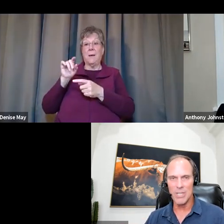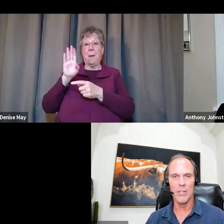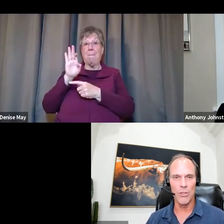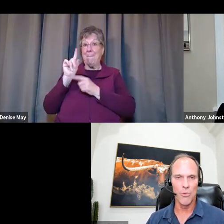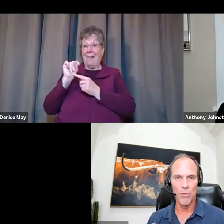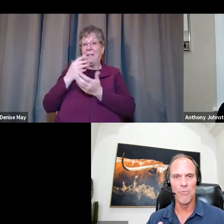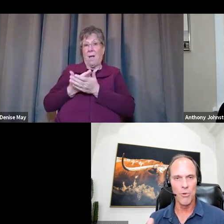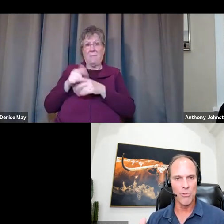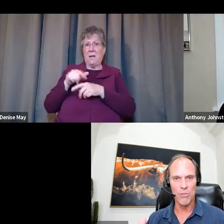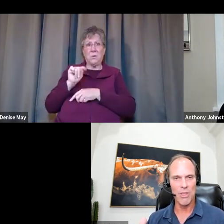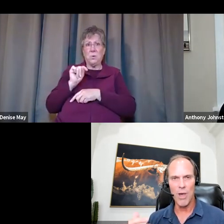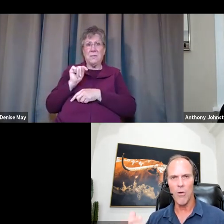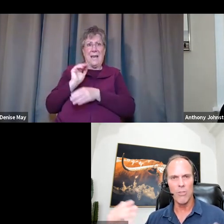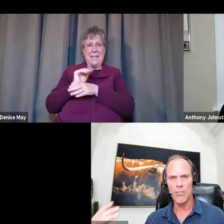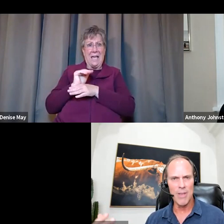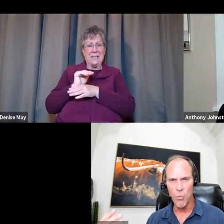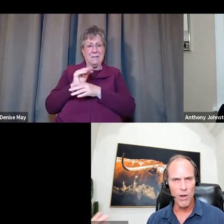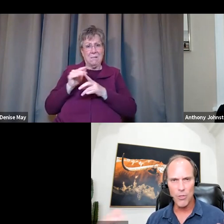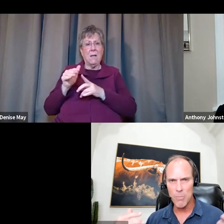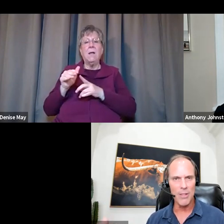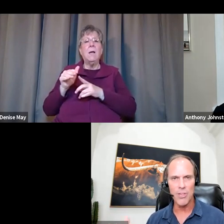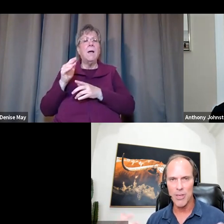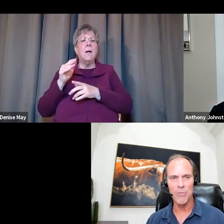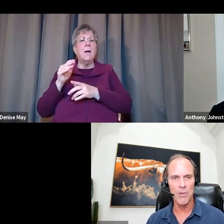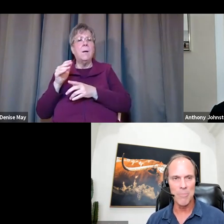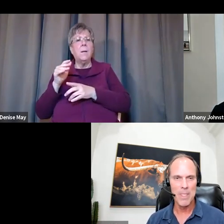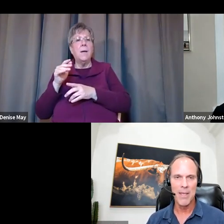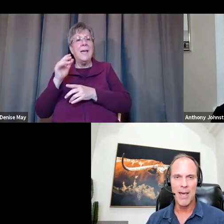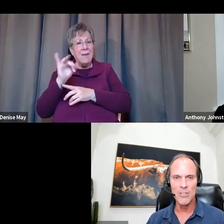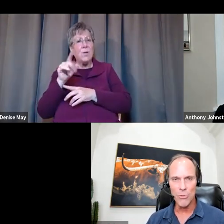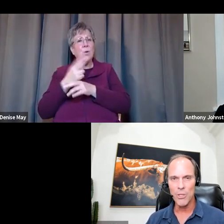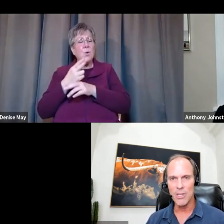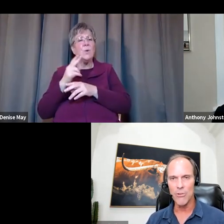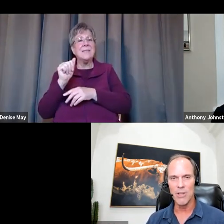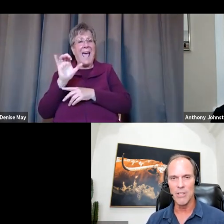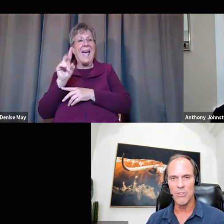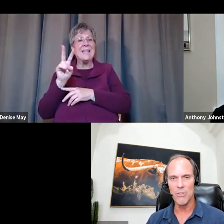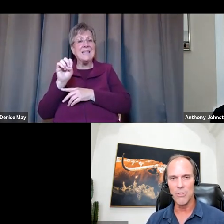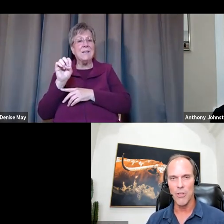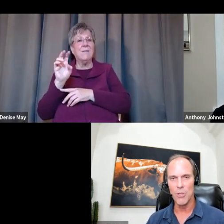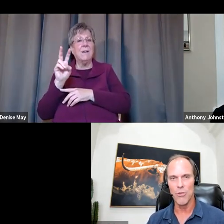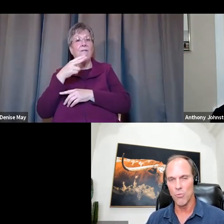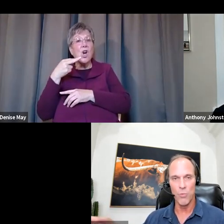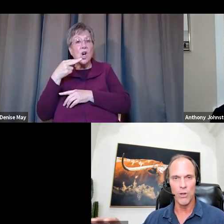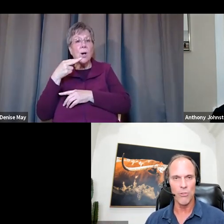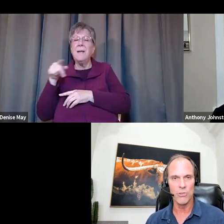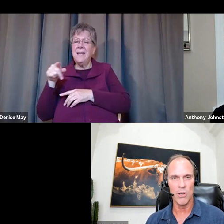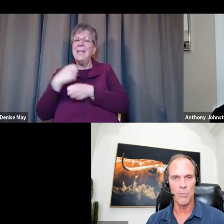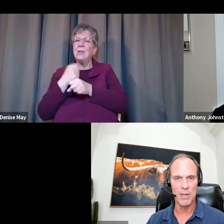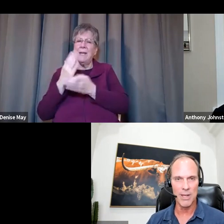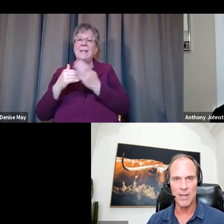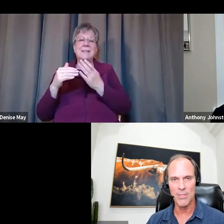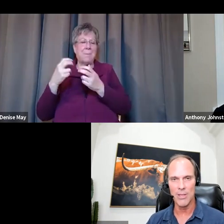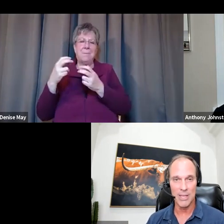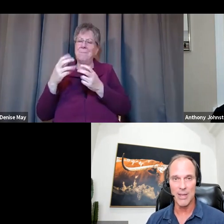it ridiculous for those voters to say, well, how could this have happened? Where are these ballots coming from? I do think that creates some issues, which we can also